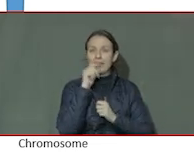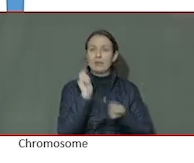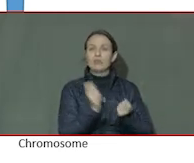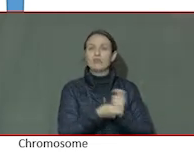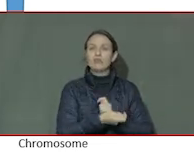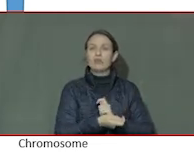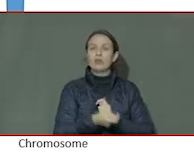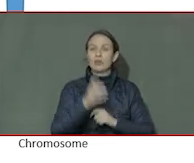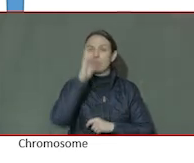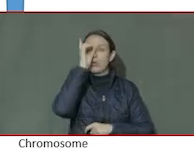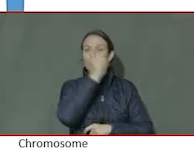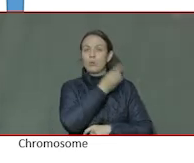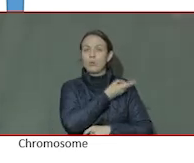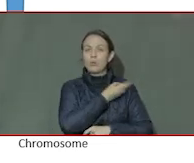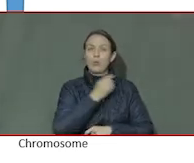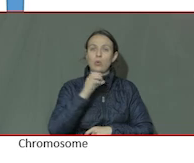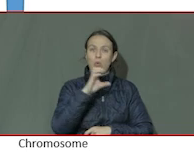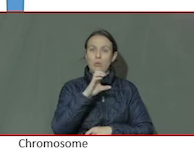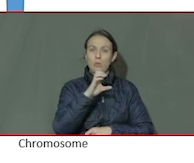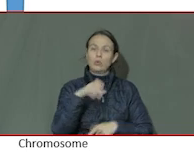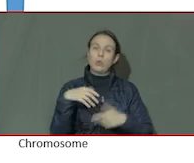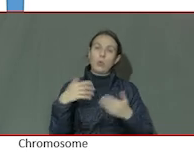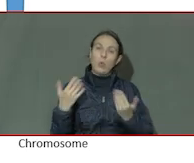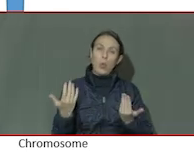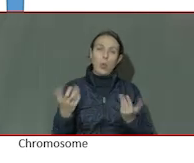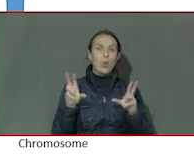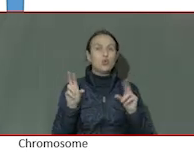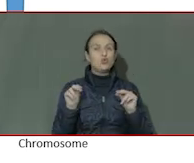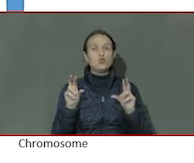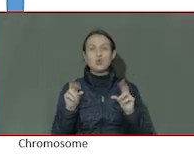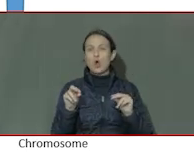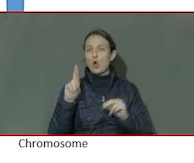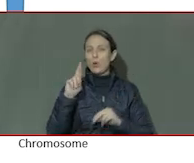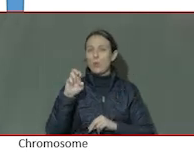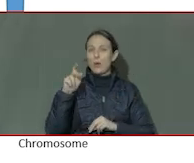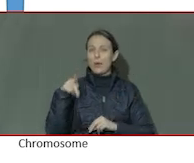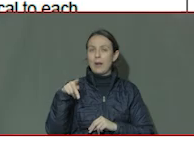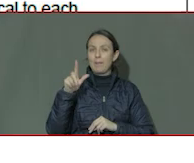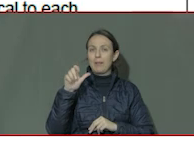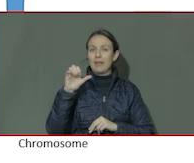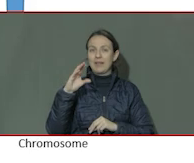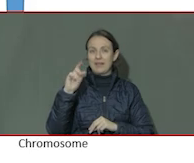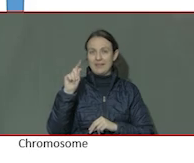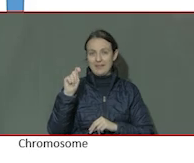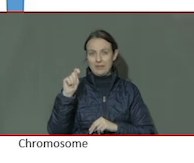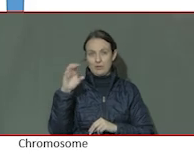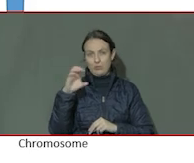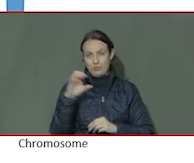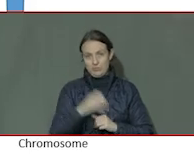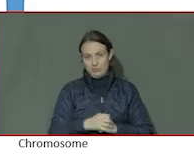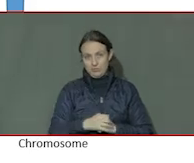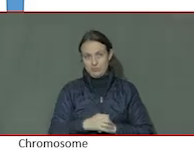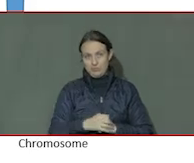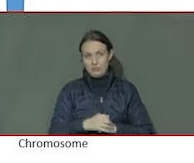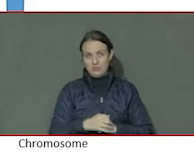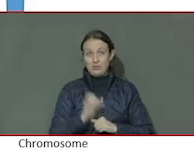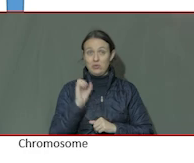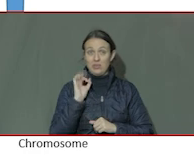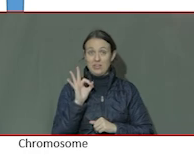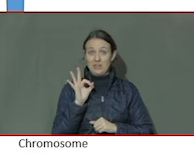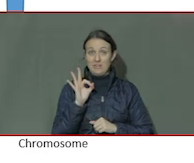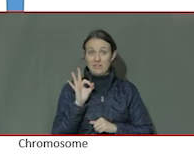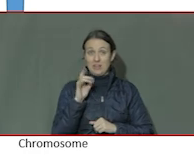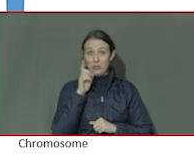daughter chromosomes or unreplicated chromosomes. So if they are like this,